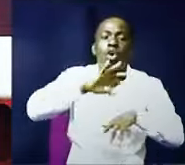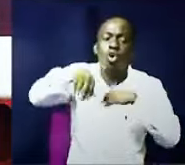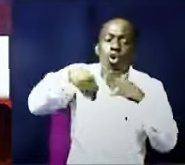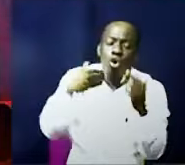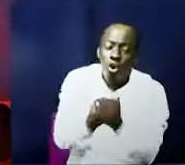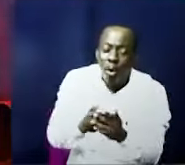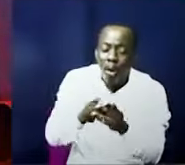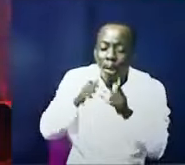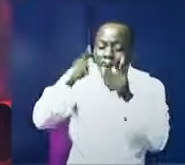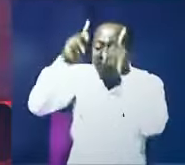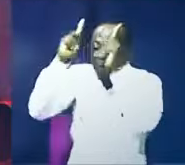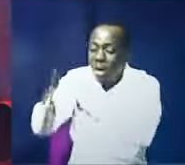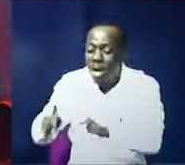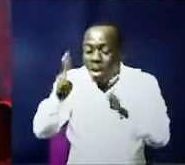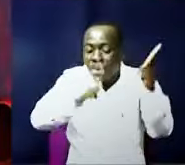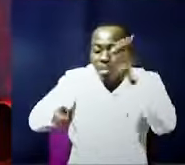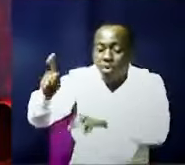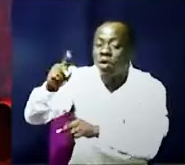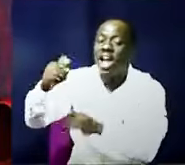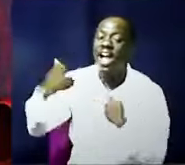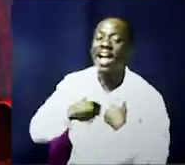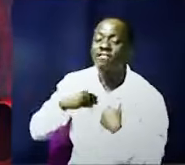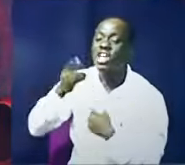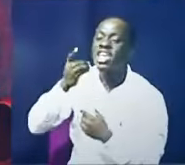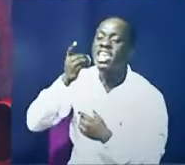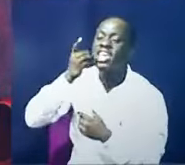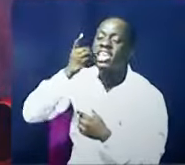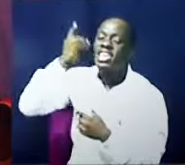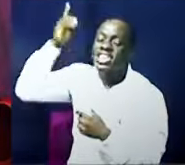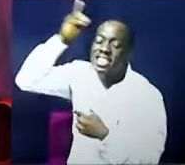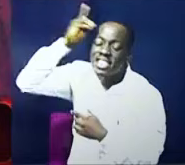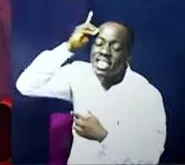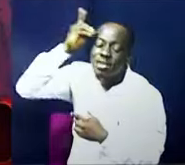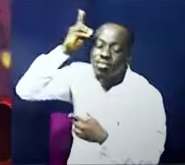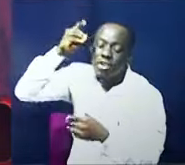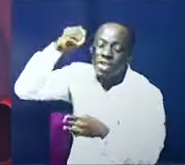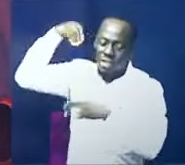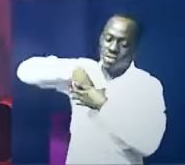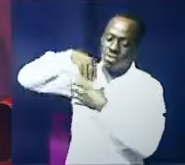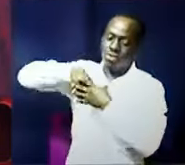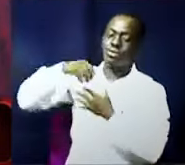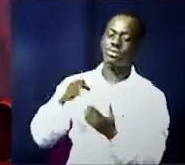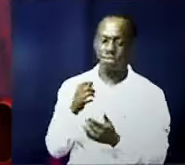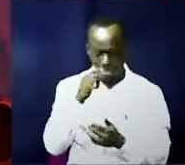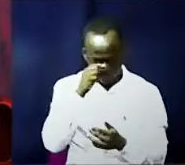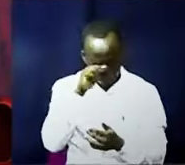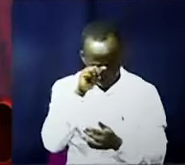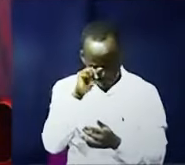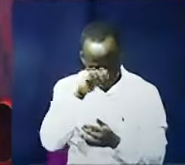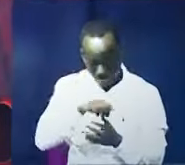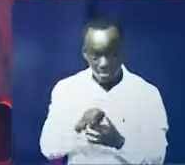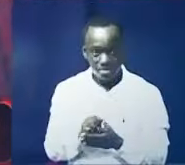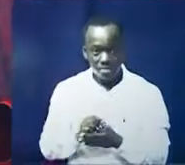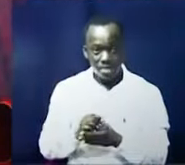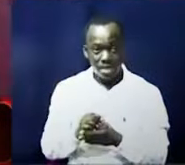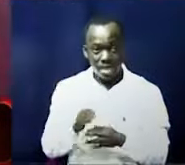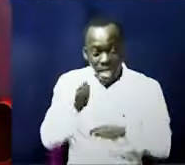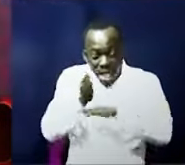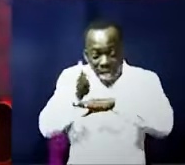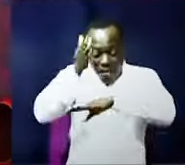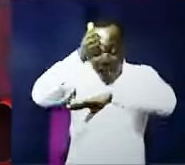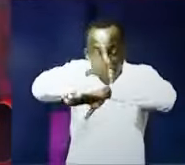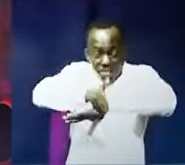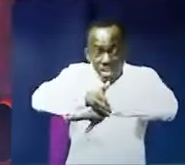wo honya won day and then 1 year wo ahonhomony na ebreno. After sunset. Oh